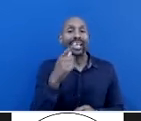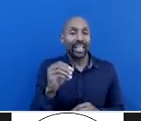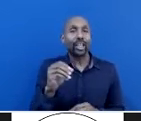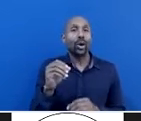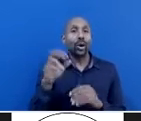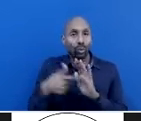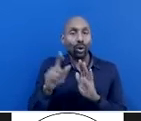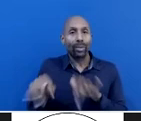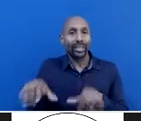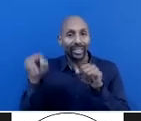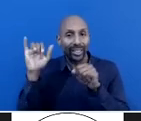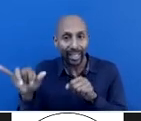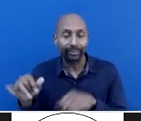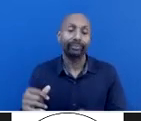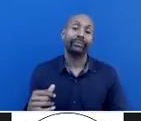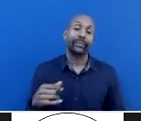you she has to hear about that all the time.